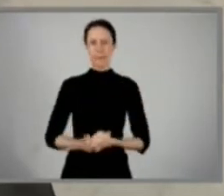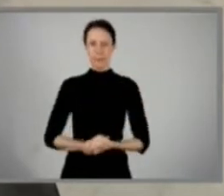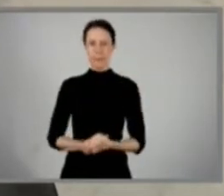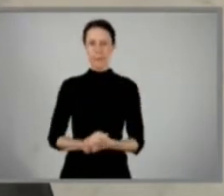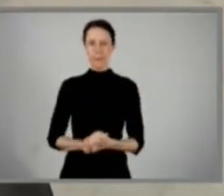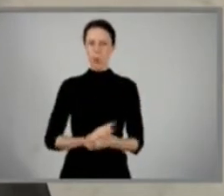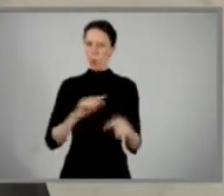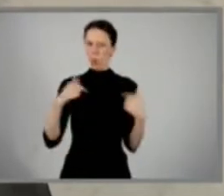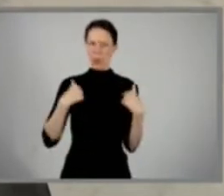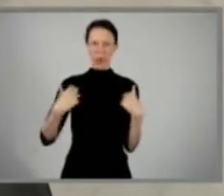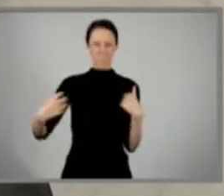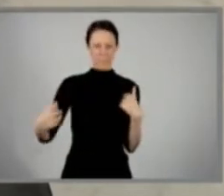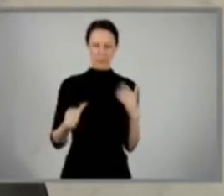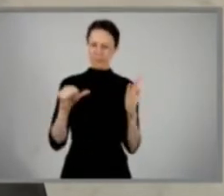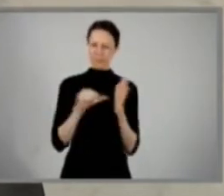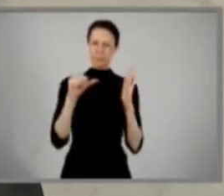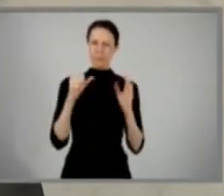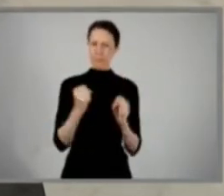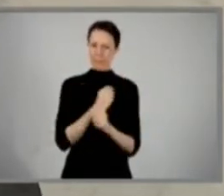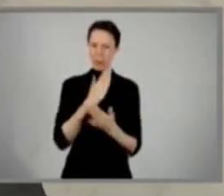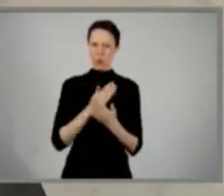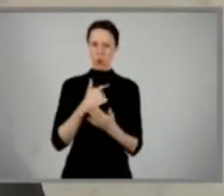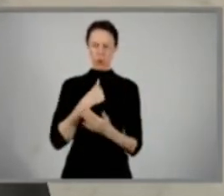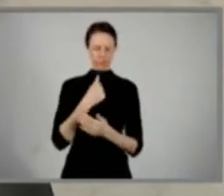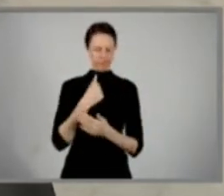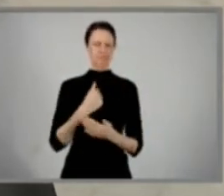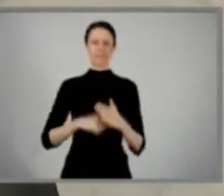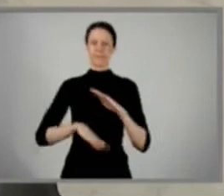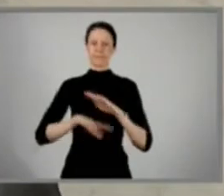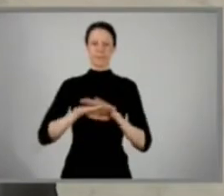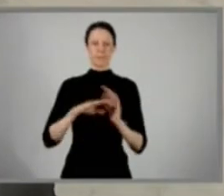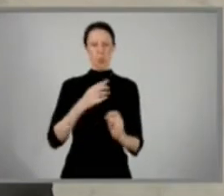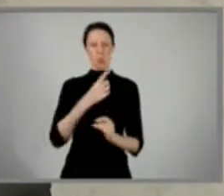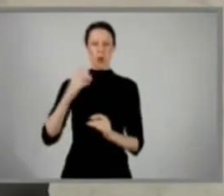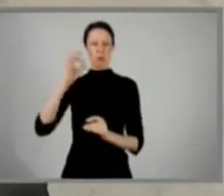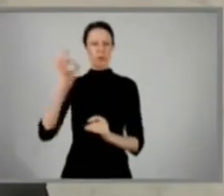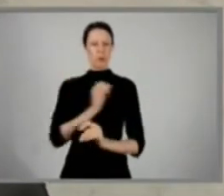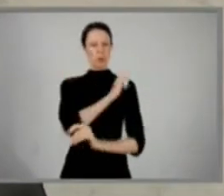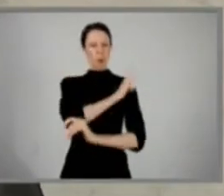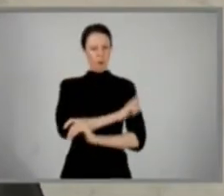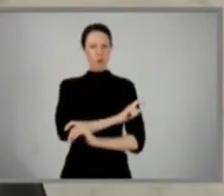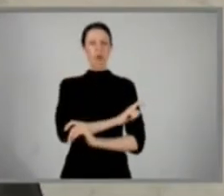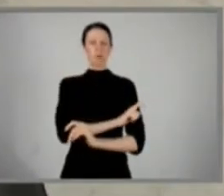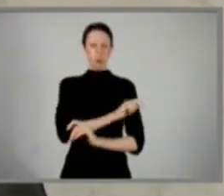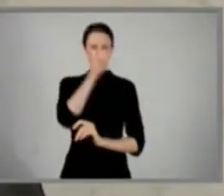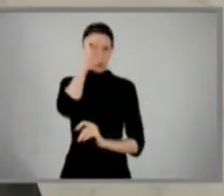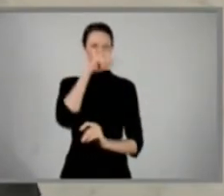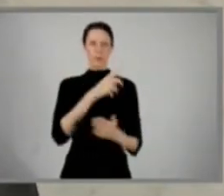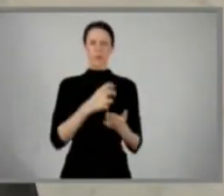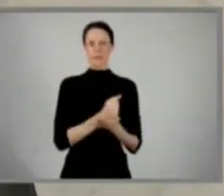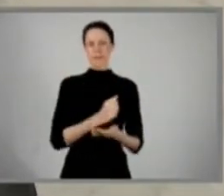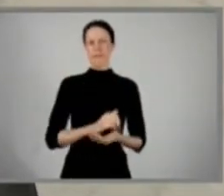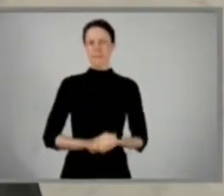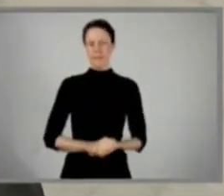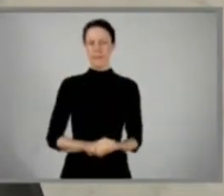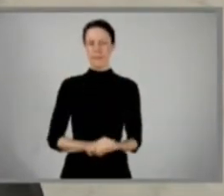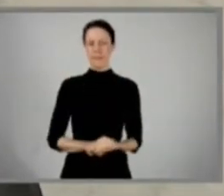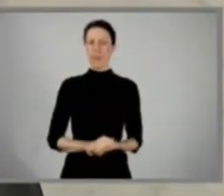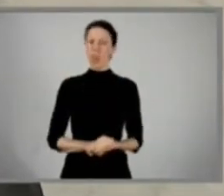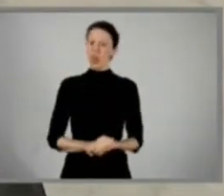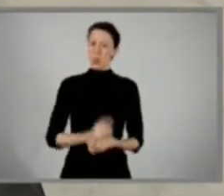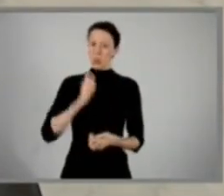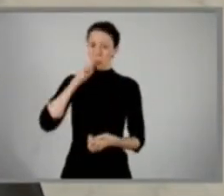if anything happened that we would know about it and be able to deal with it quickly. And people will be very much encouraged, and I'm sure there'll be